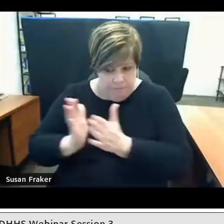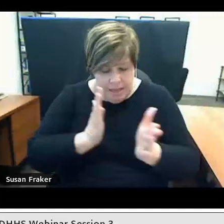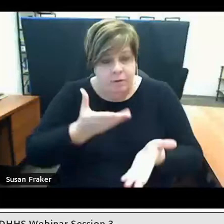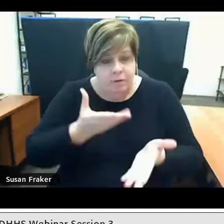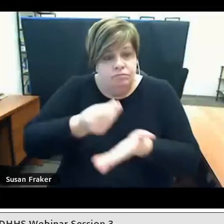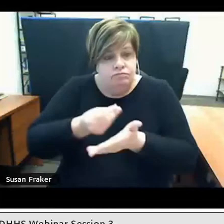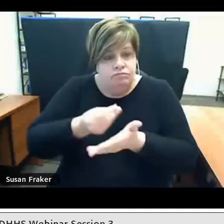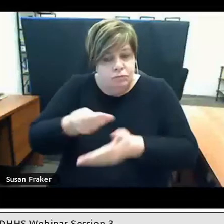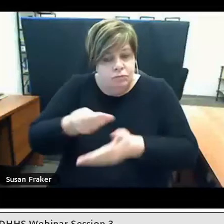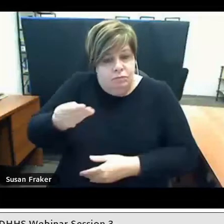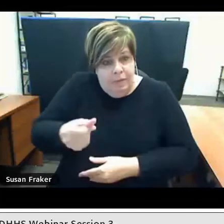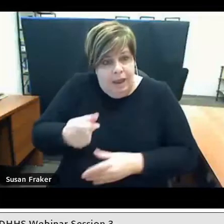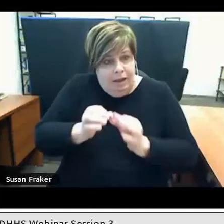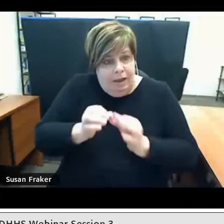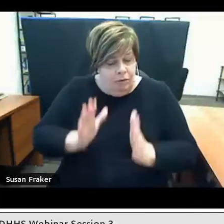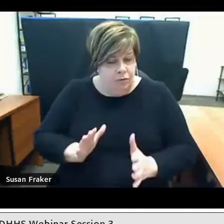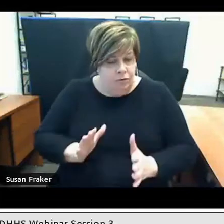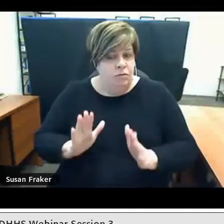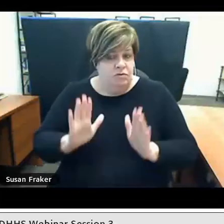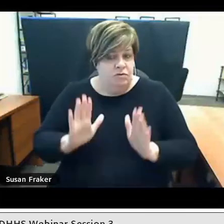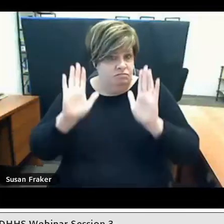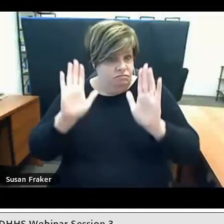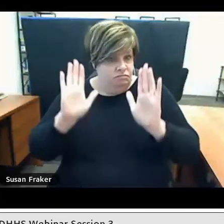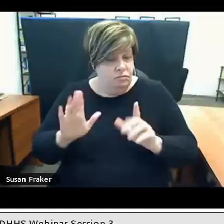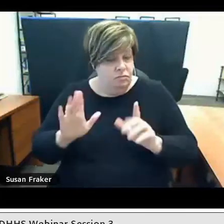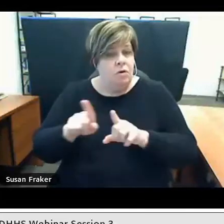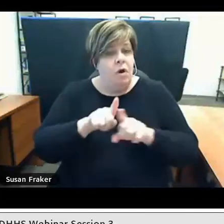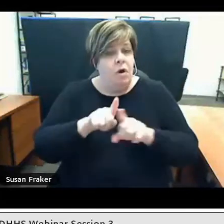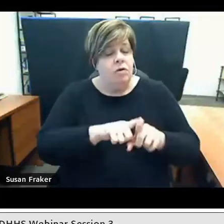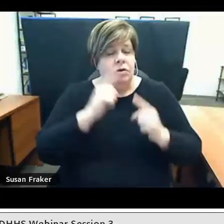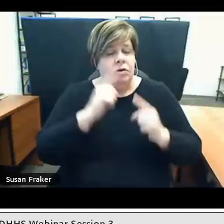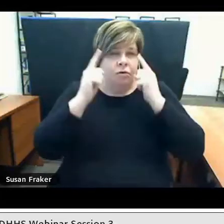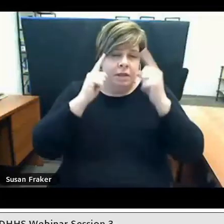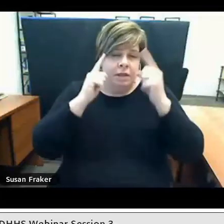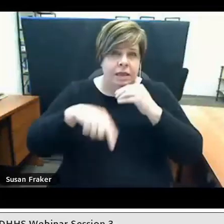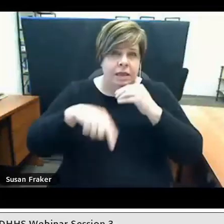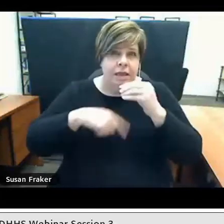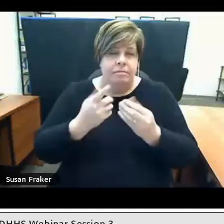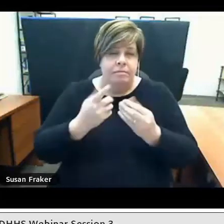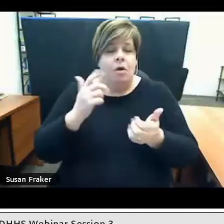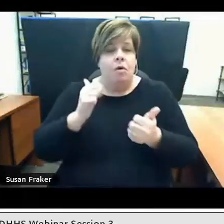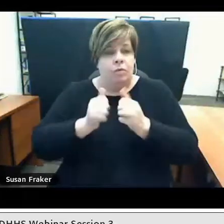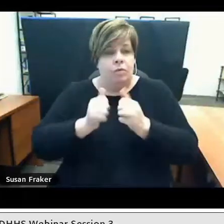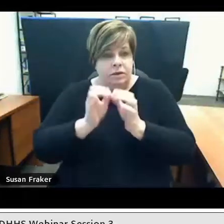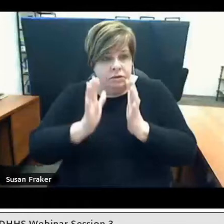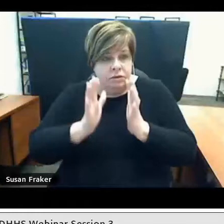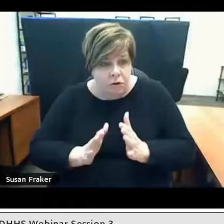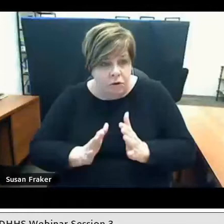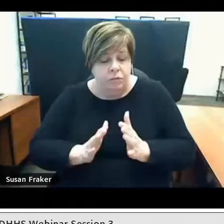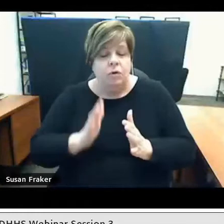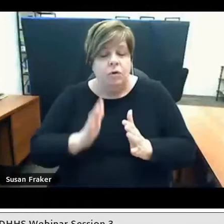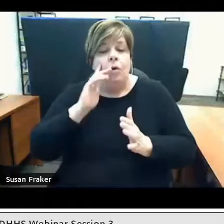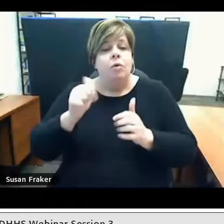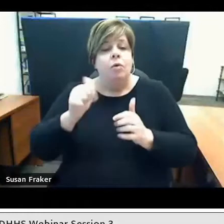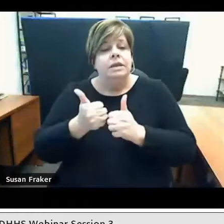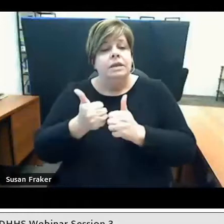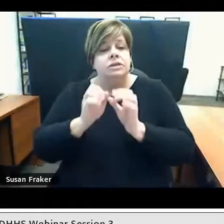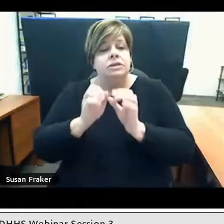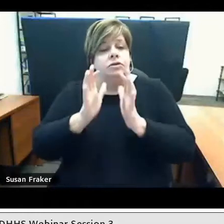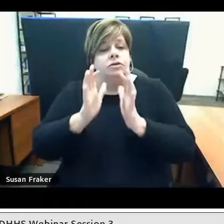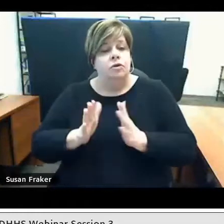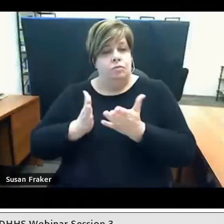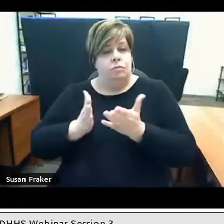for interpreters. And you are also thinking about which interpreters or interpreter coordinating agencies